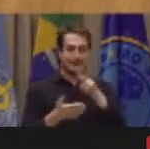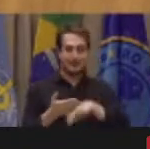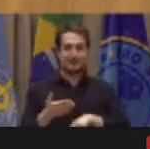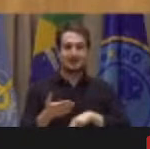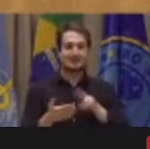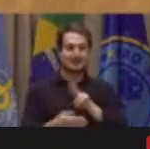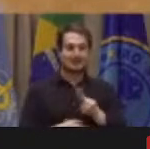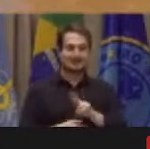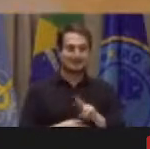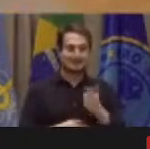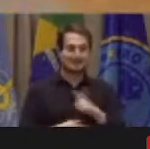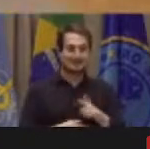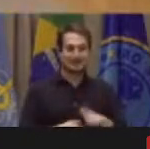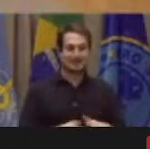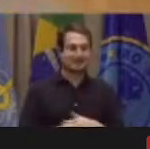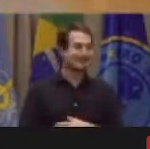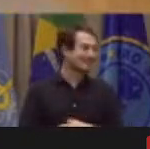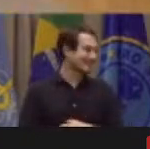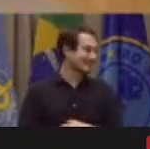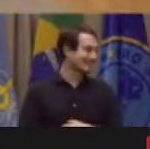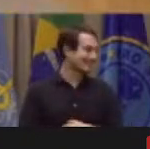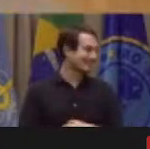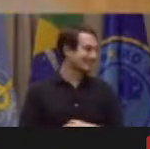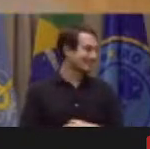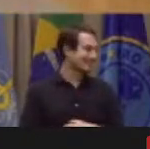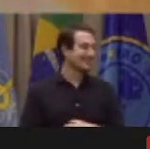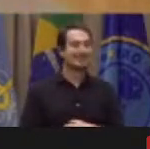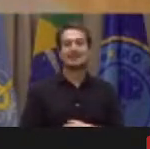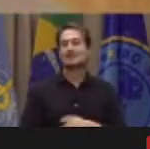Rosana, I'm going to read your list here again.